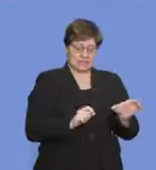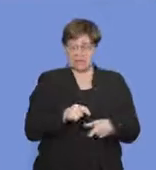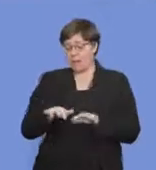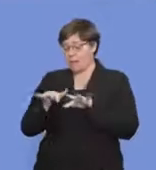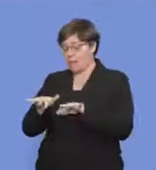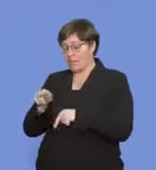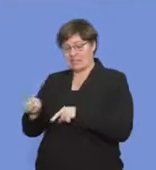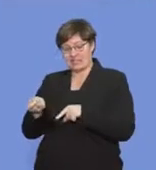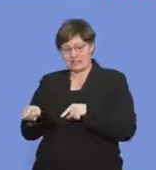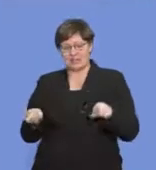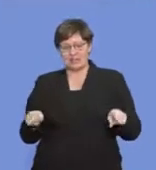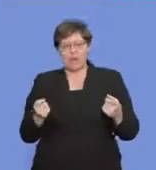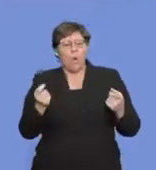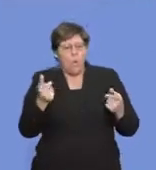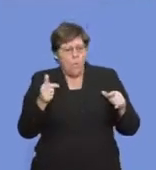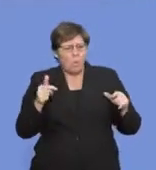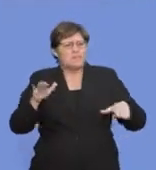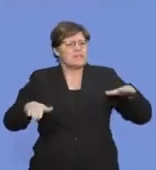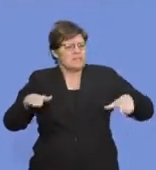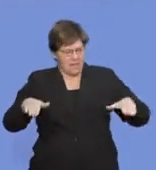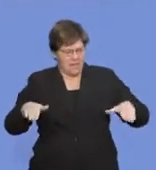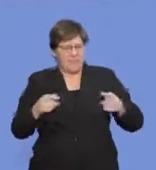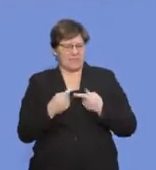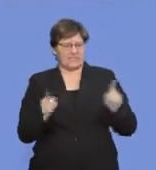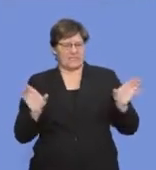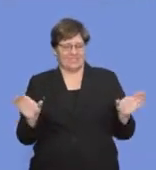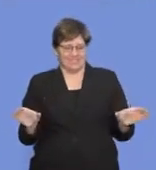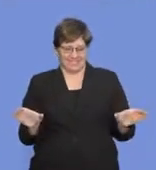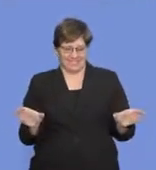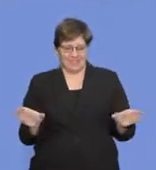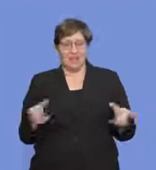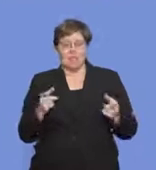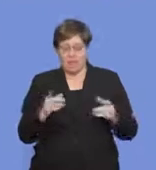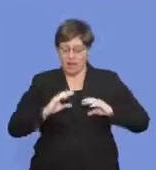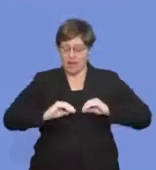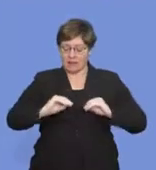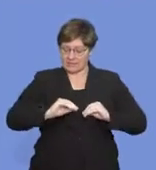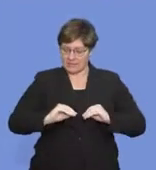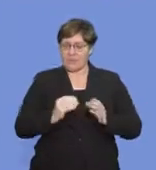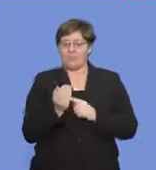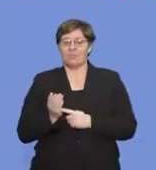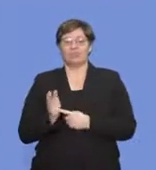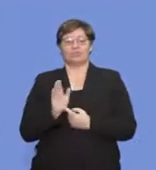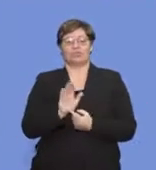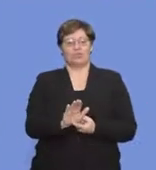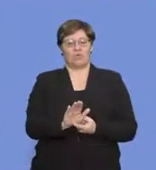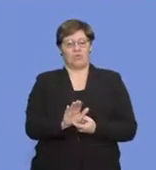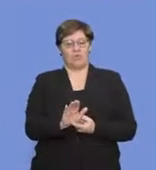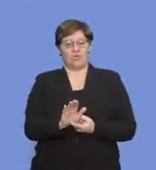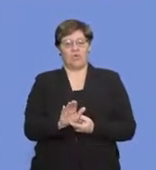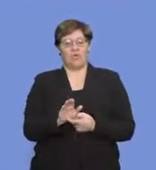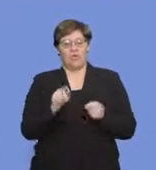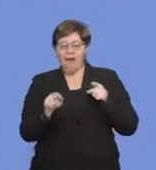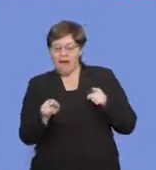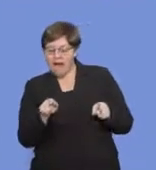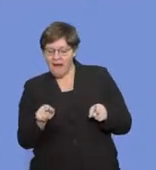population. They are quite similar. And as we go through the lesson, I will show you why and where